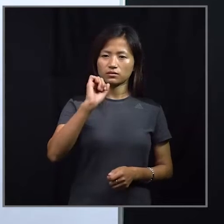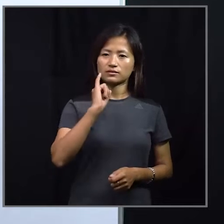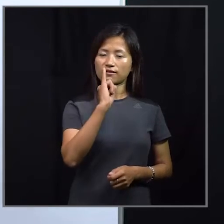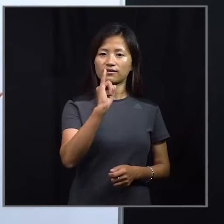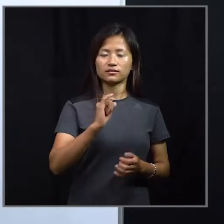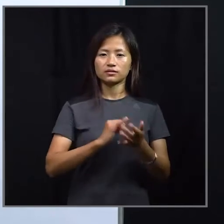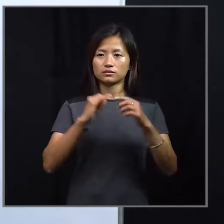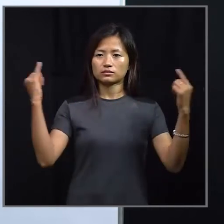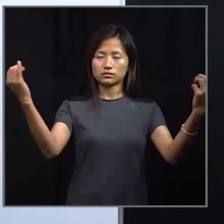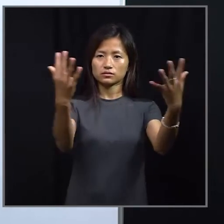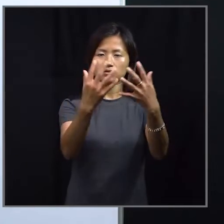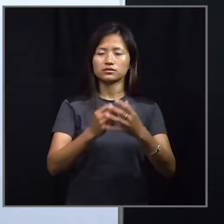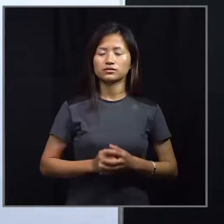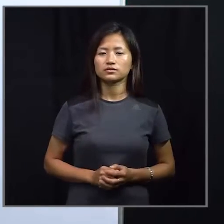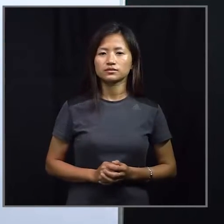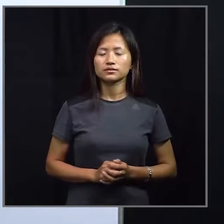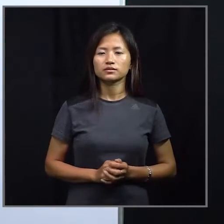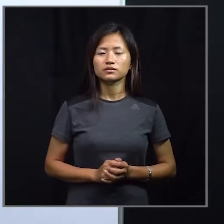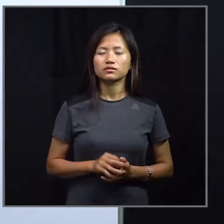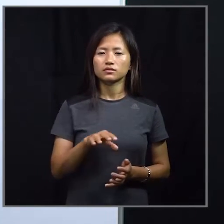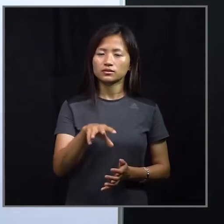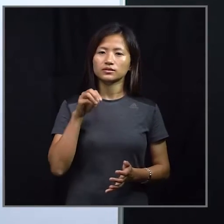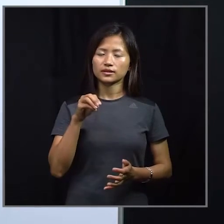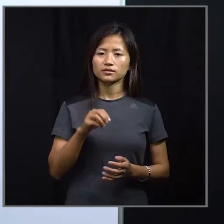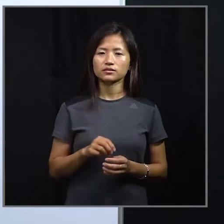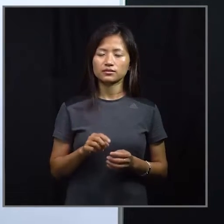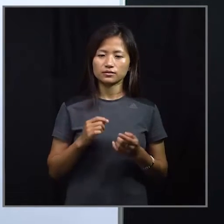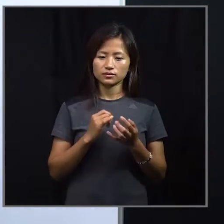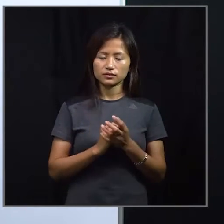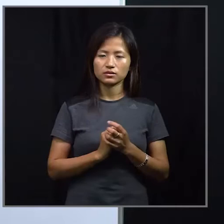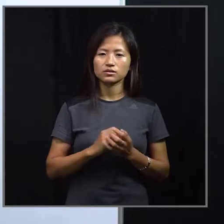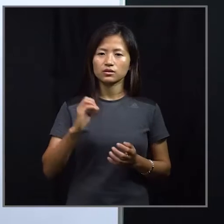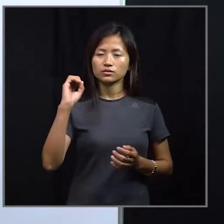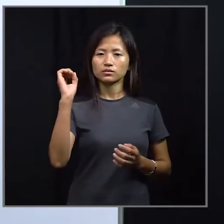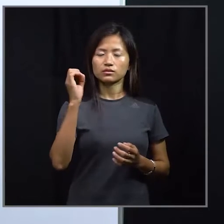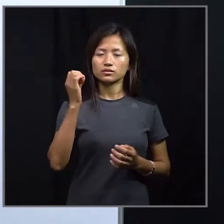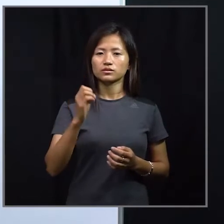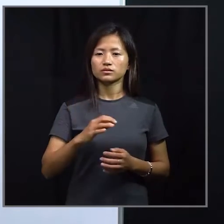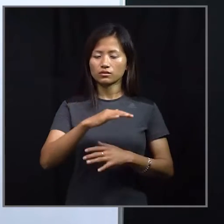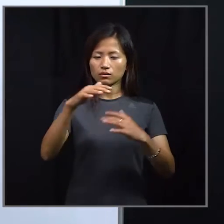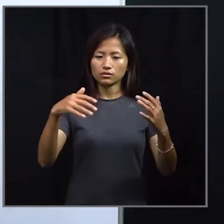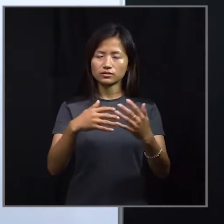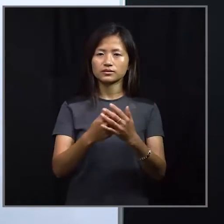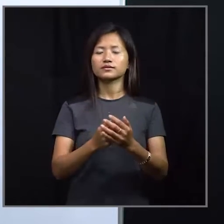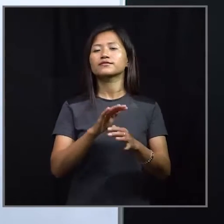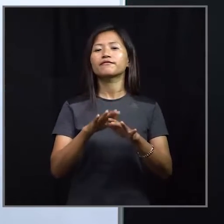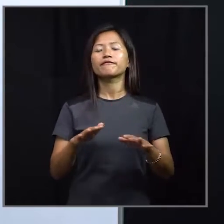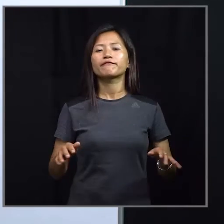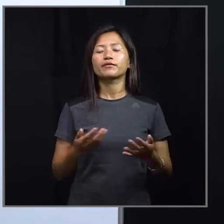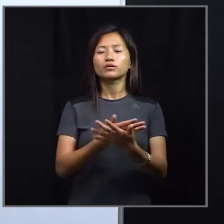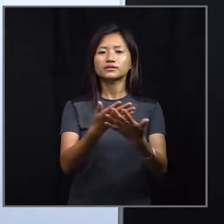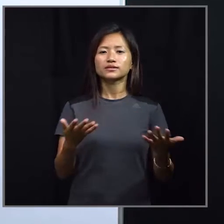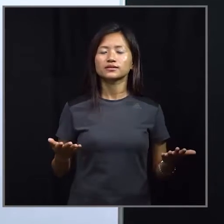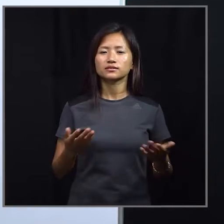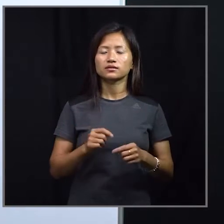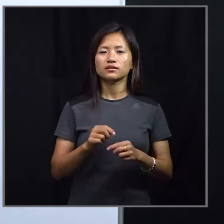or entrepreneur is the one who undertakes risk to organize all these factors and